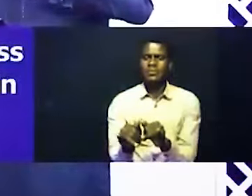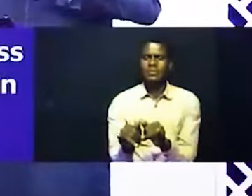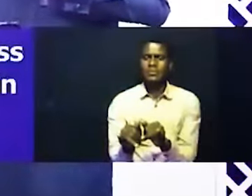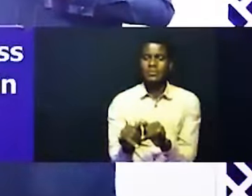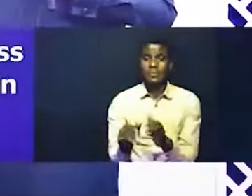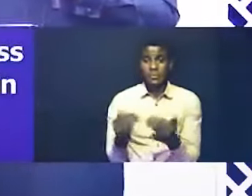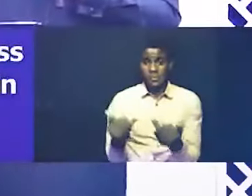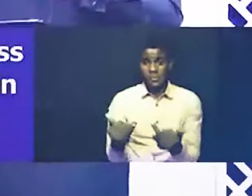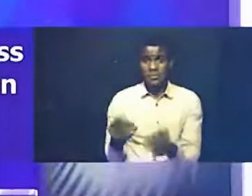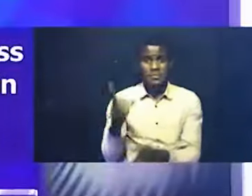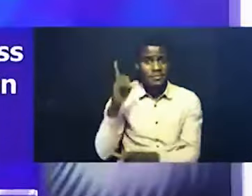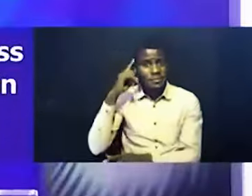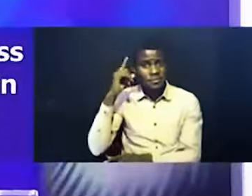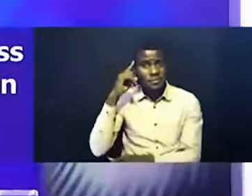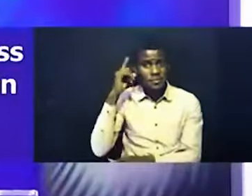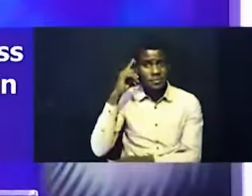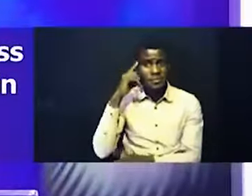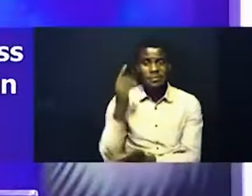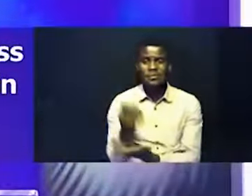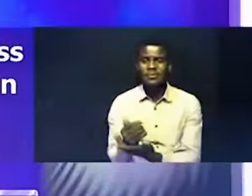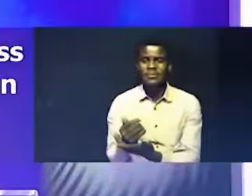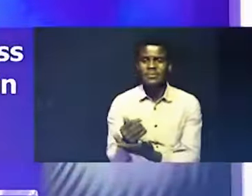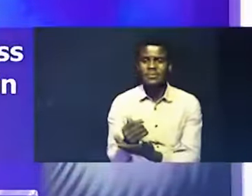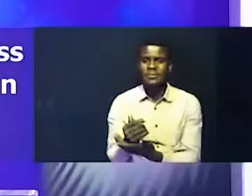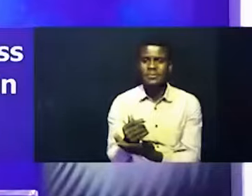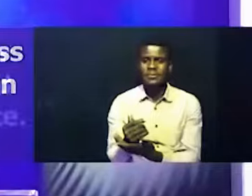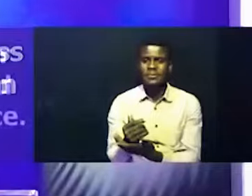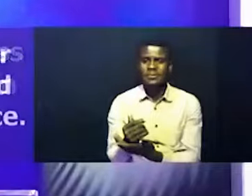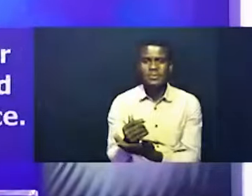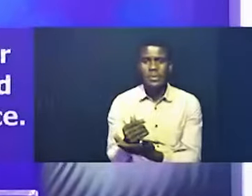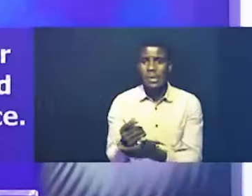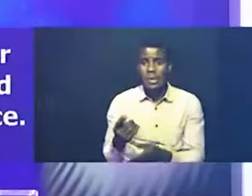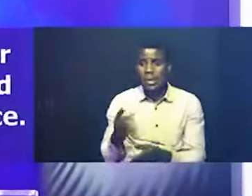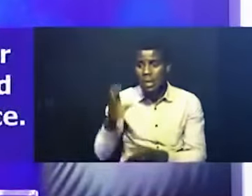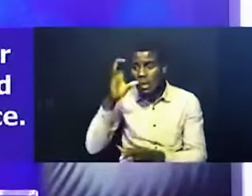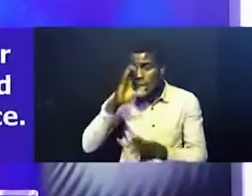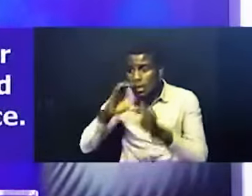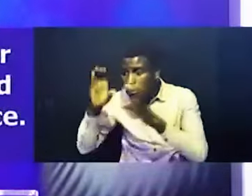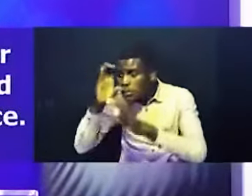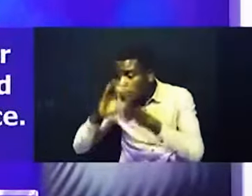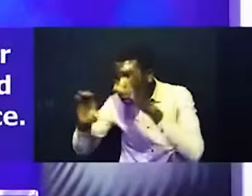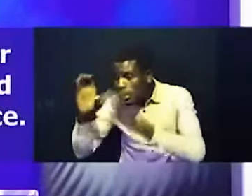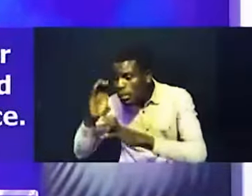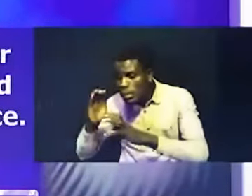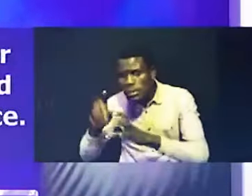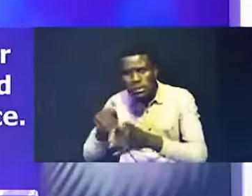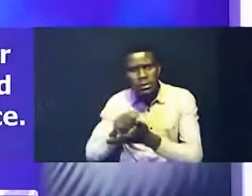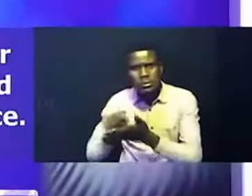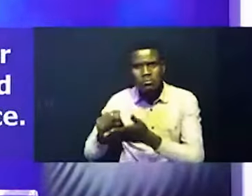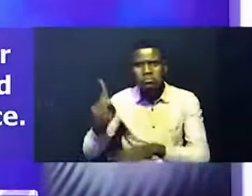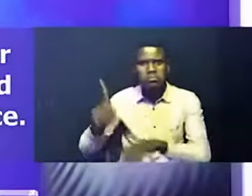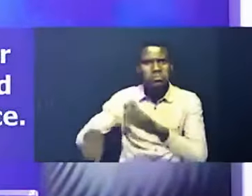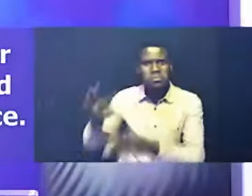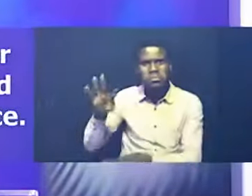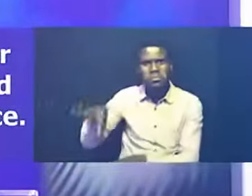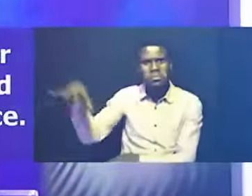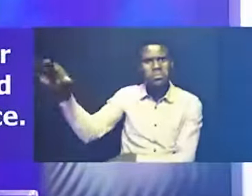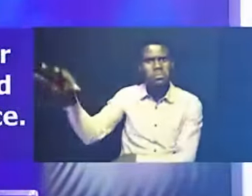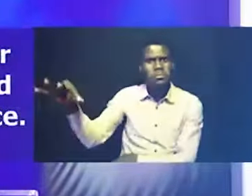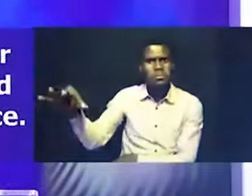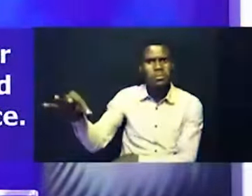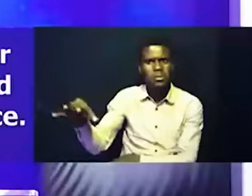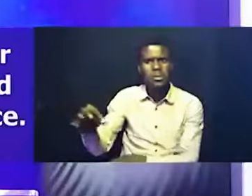now and then listen to this one truth is nowhere to be found and whoever shs evil